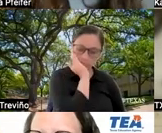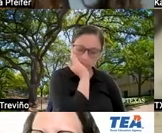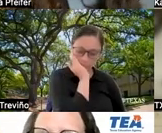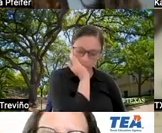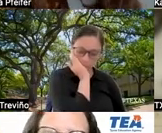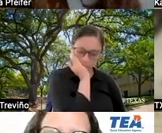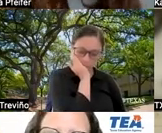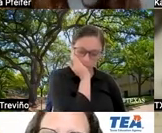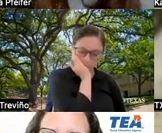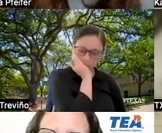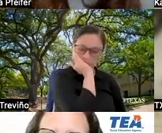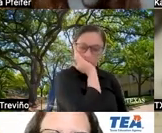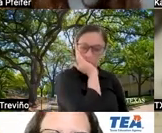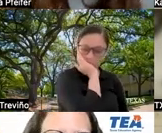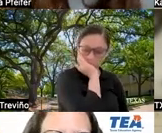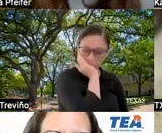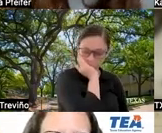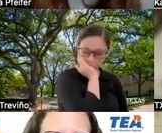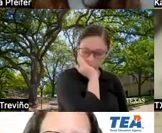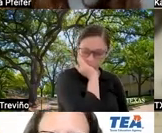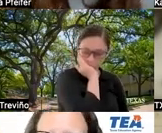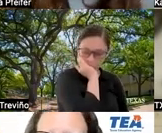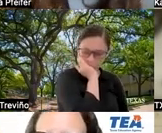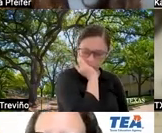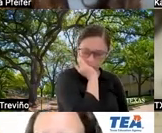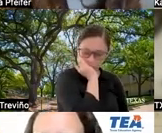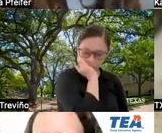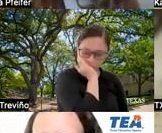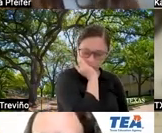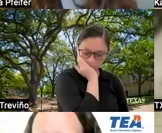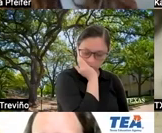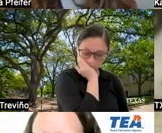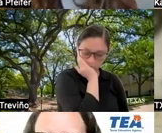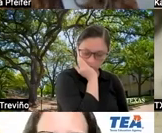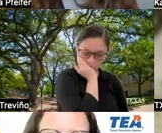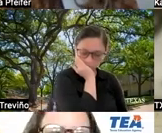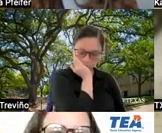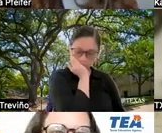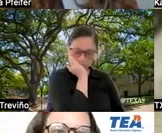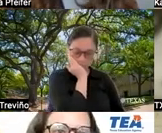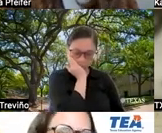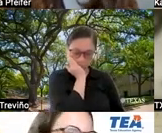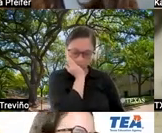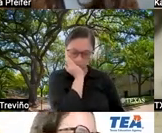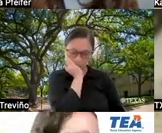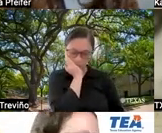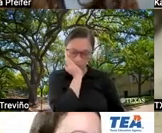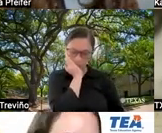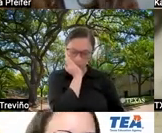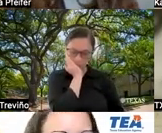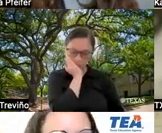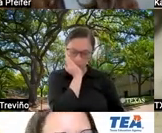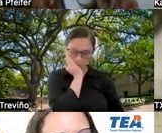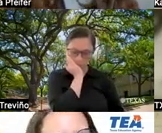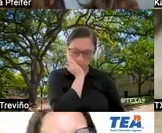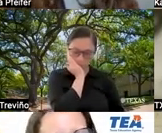I know I see Terry, so I'm going to give you the chance to unmute there. Unmute. There. There we go. It wouldn't